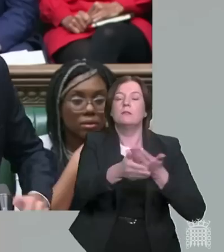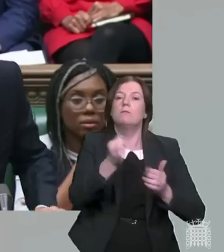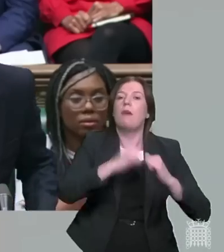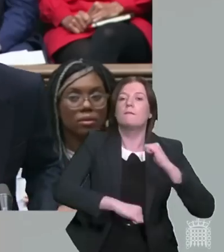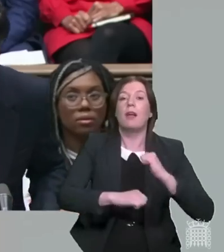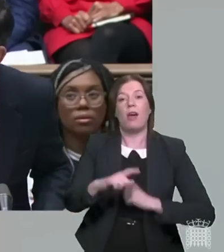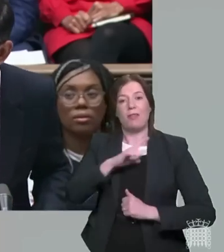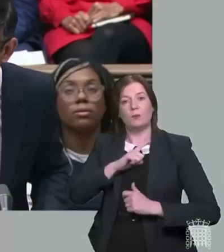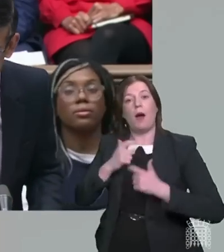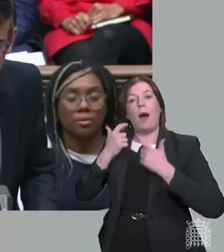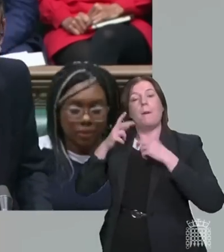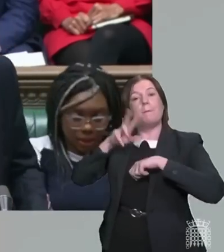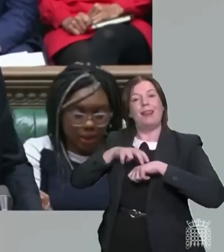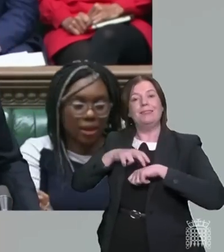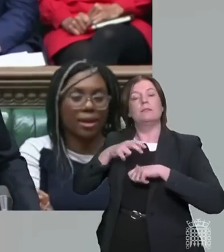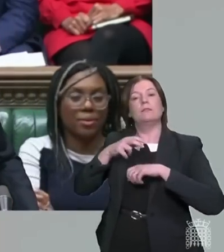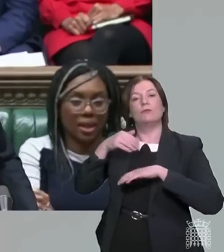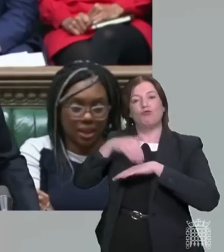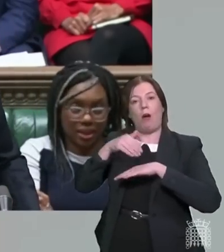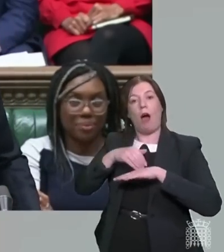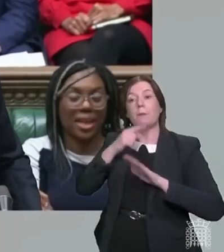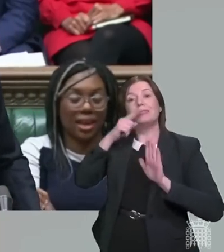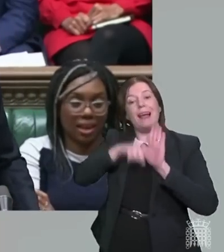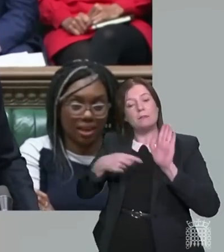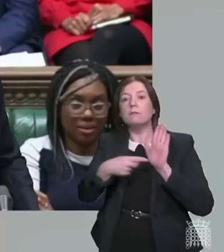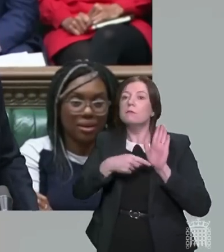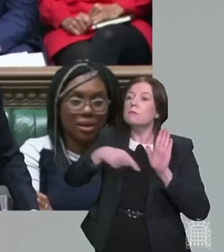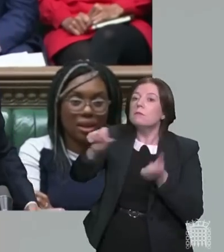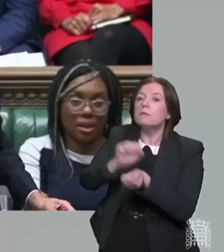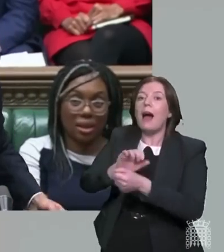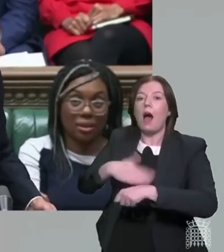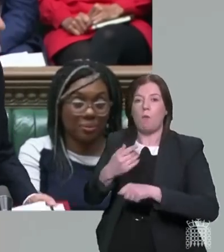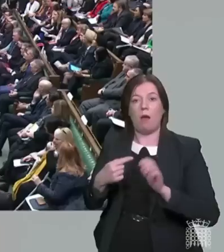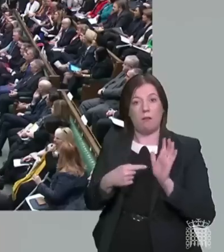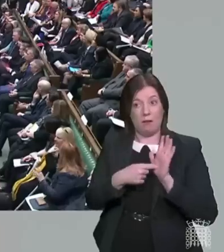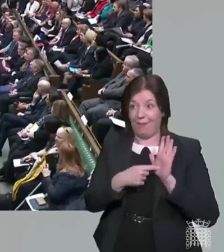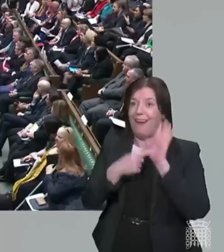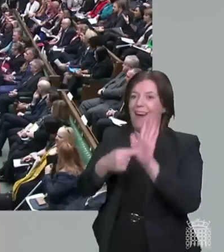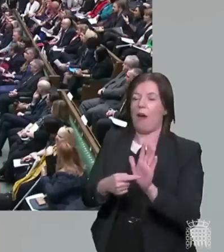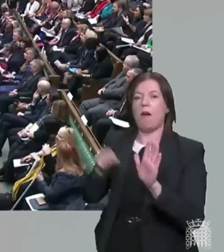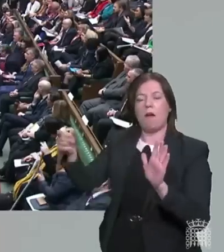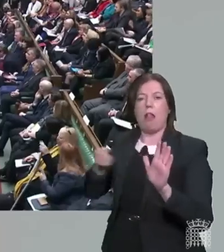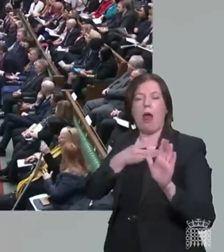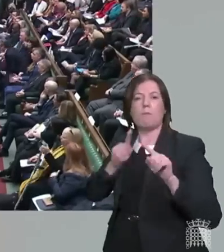the Police Crime and Sentencing Act, which the honourable gentleman opposite and his party opposed.